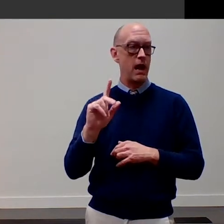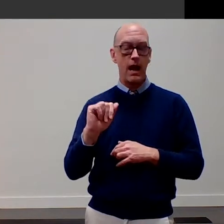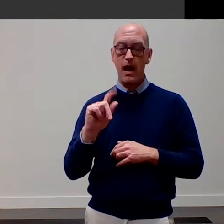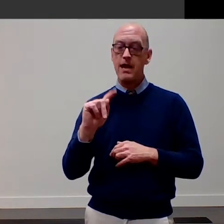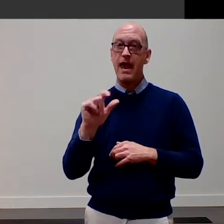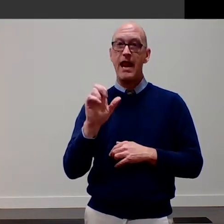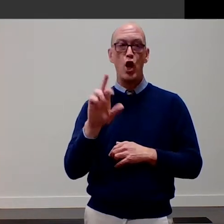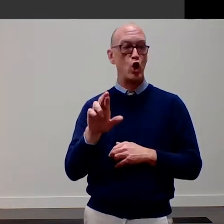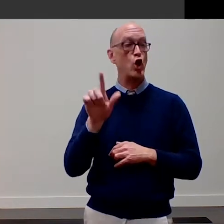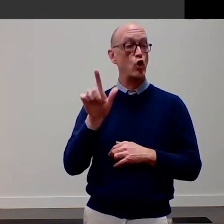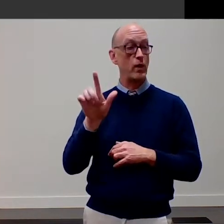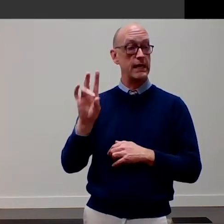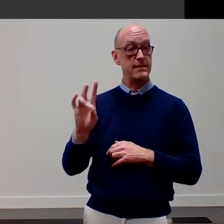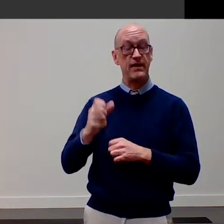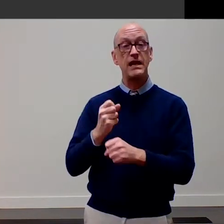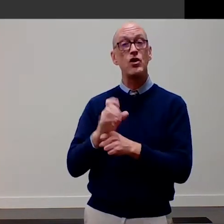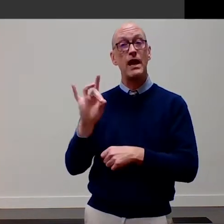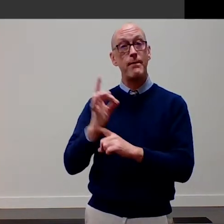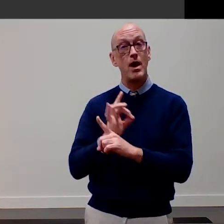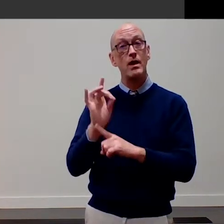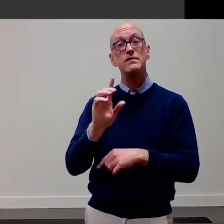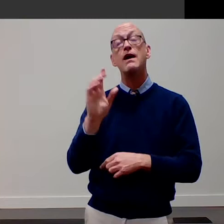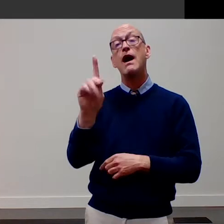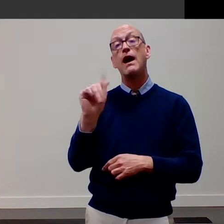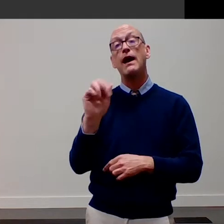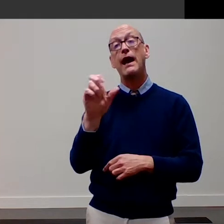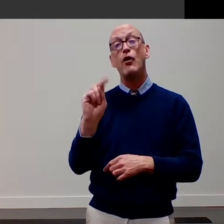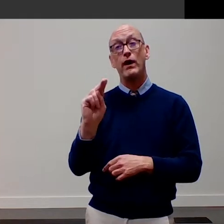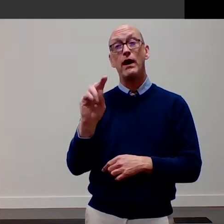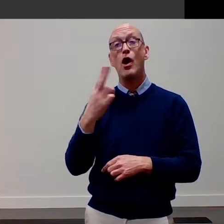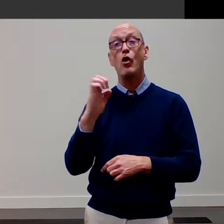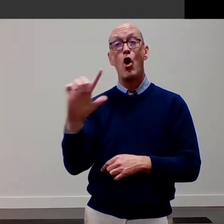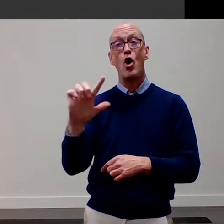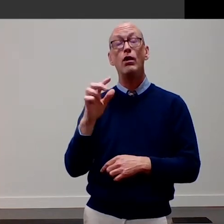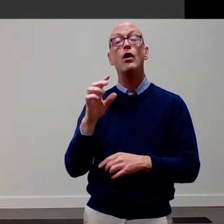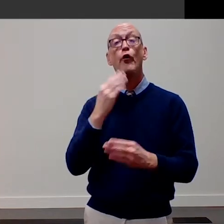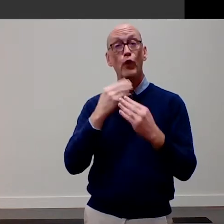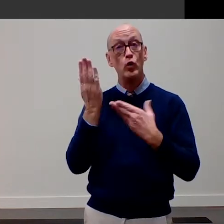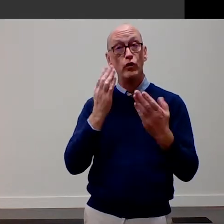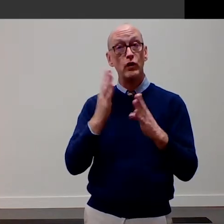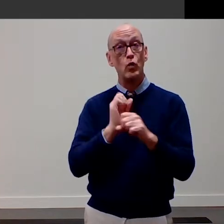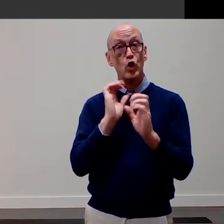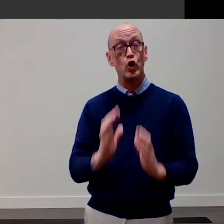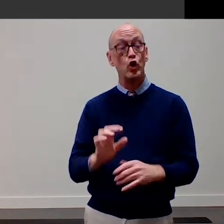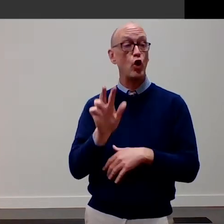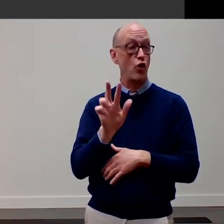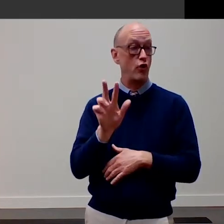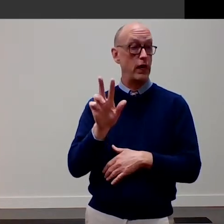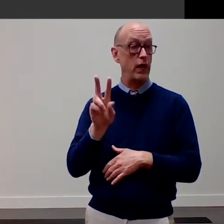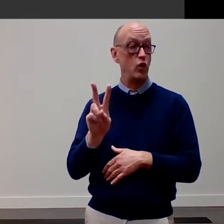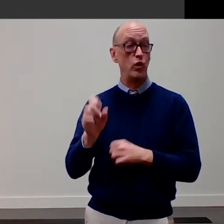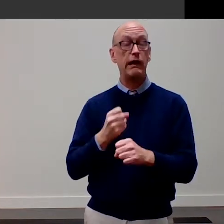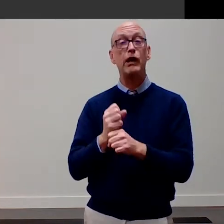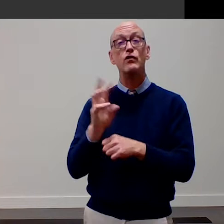and 8 months. We have Karen Hall, food service worker too, 32 years and 6 months. And then we have